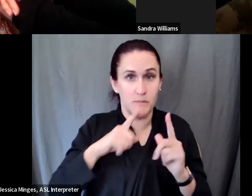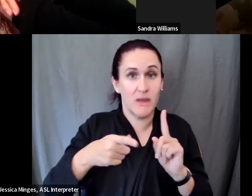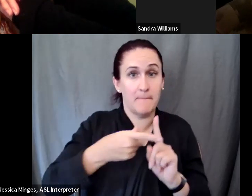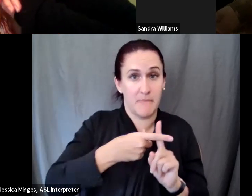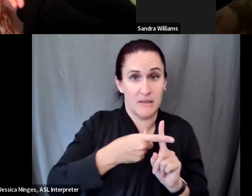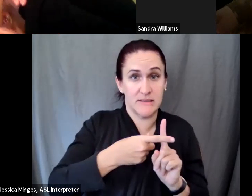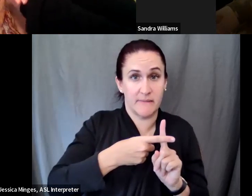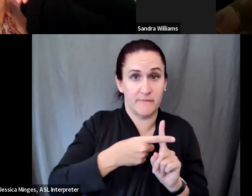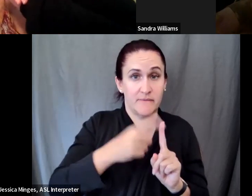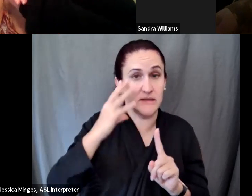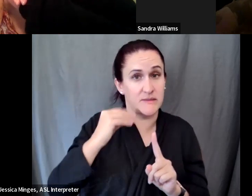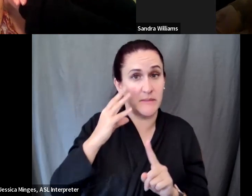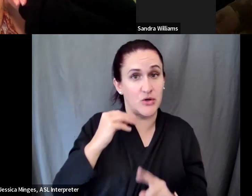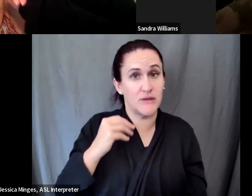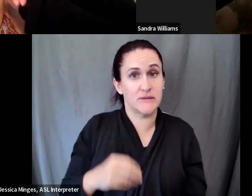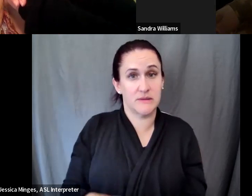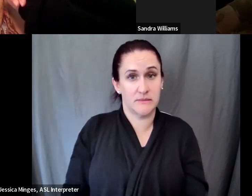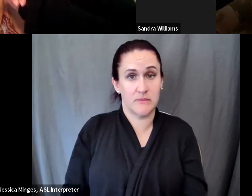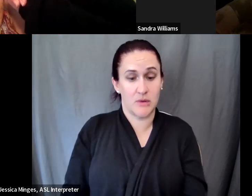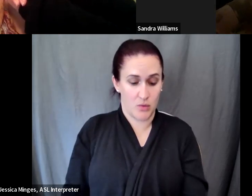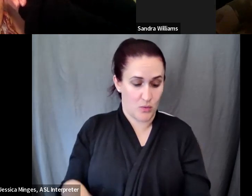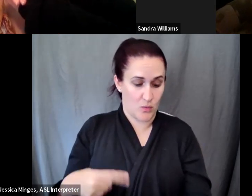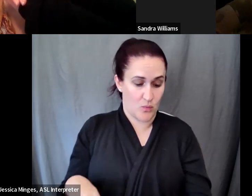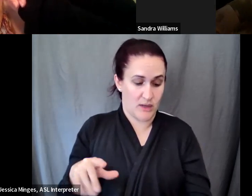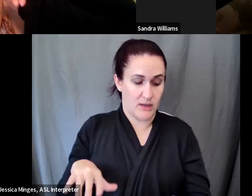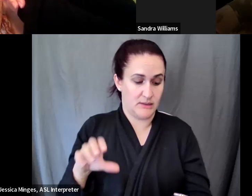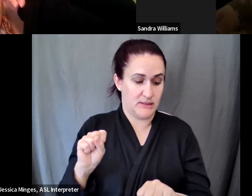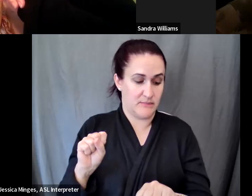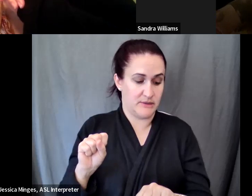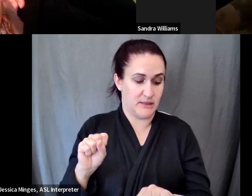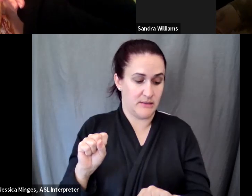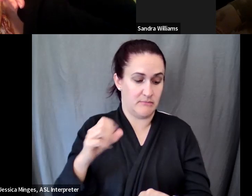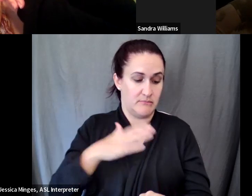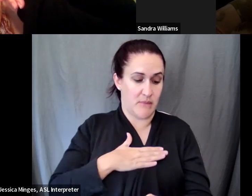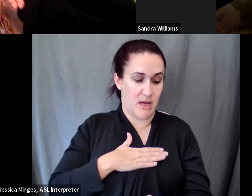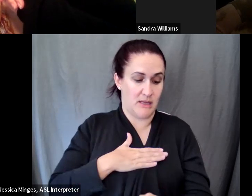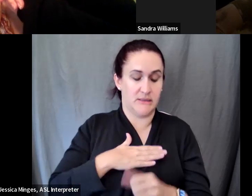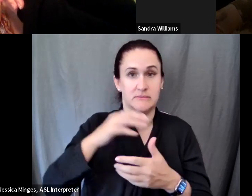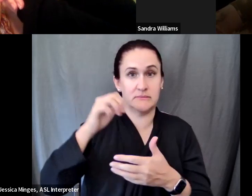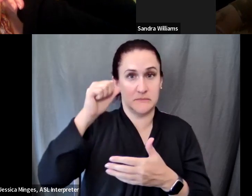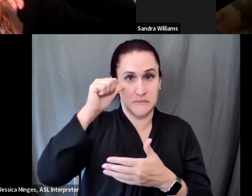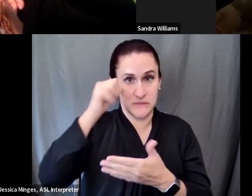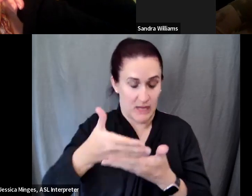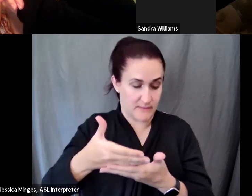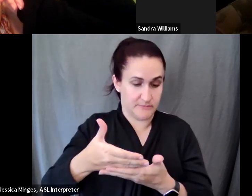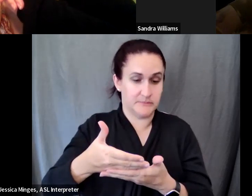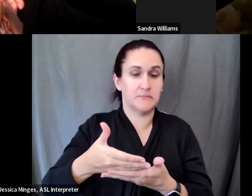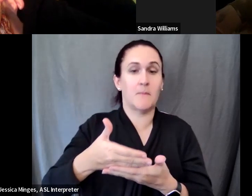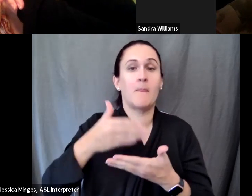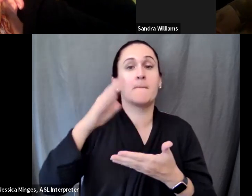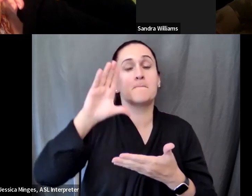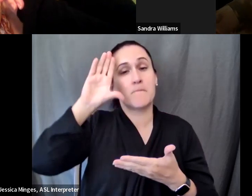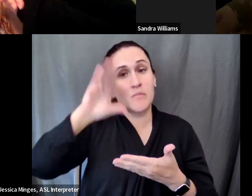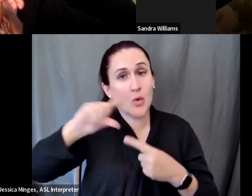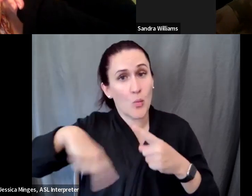positive experience when adopting my son. You know, when you